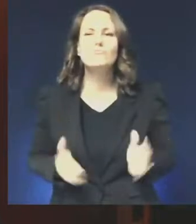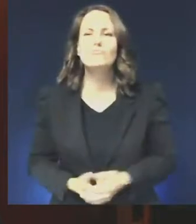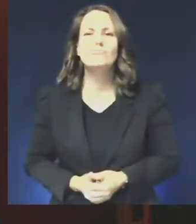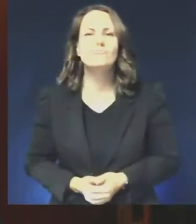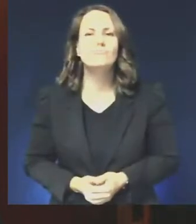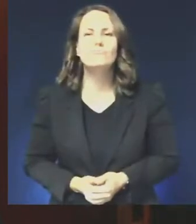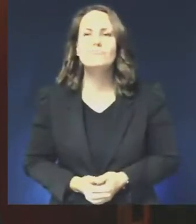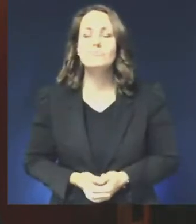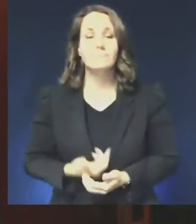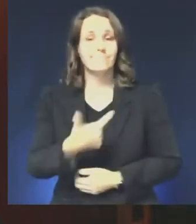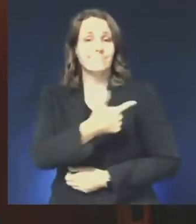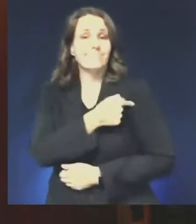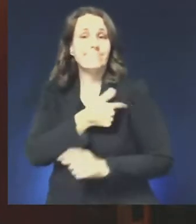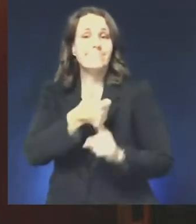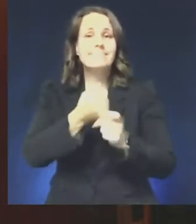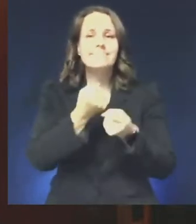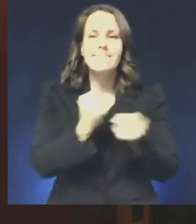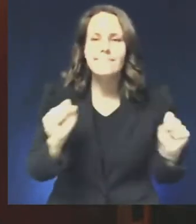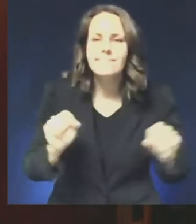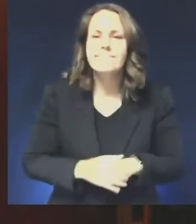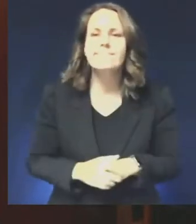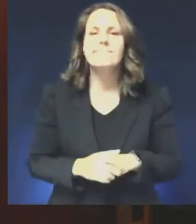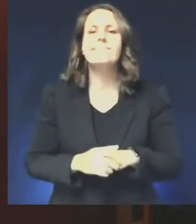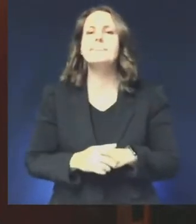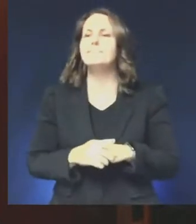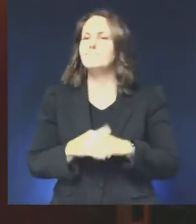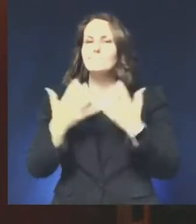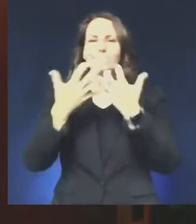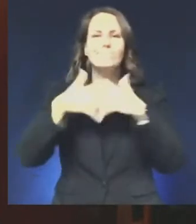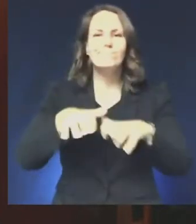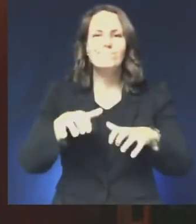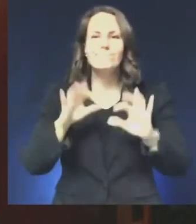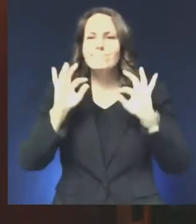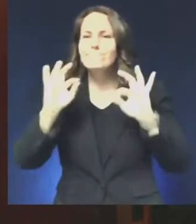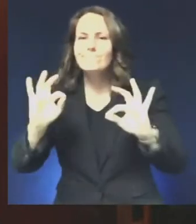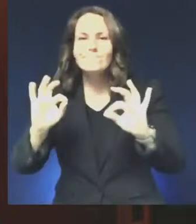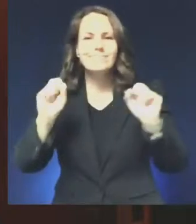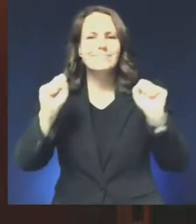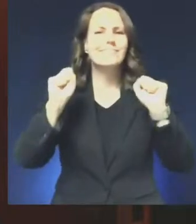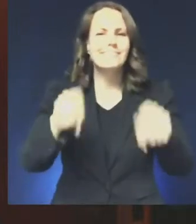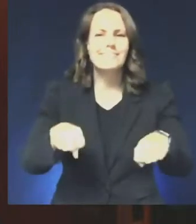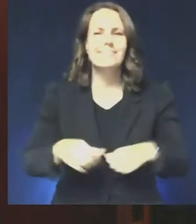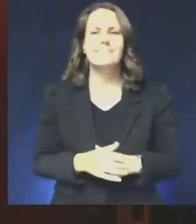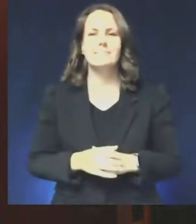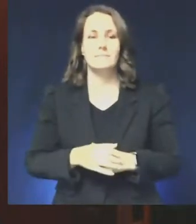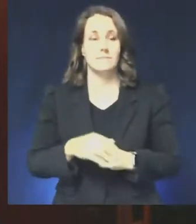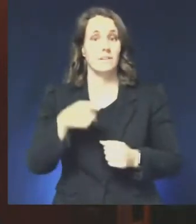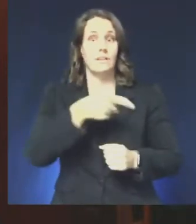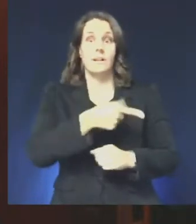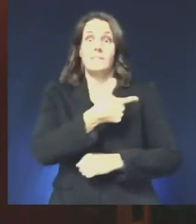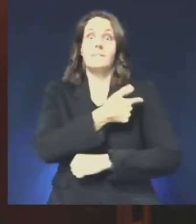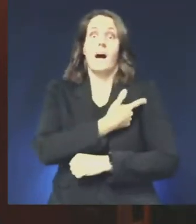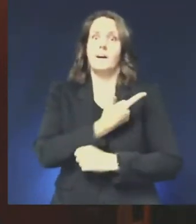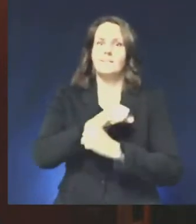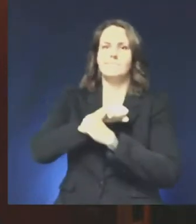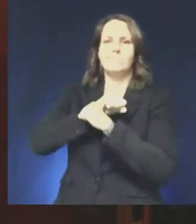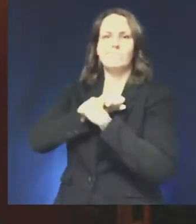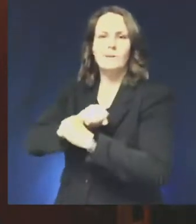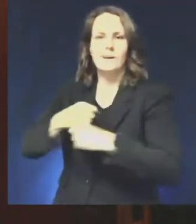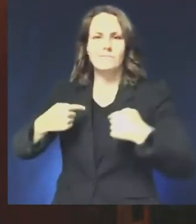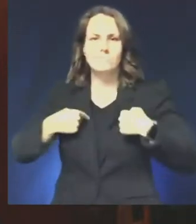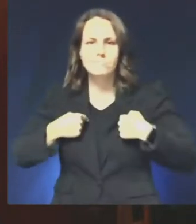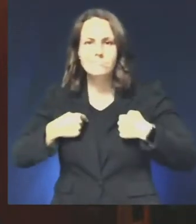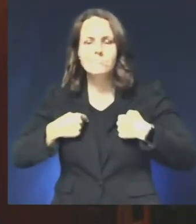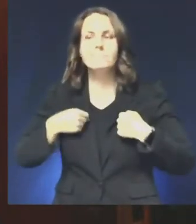and getting vaccinated is the best way to protect yourself, your family, and your community from COVID-19 and the Delta